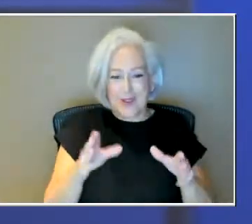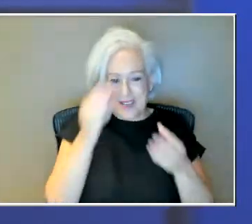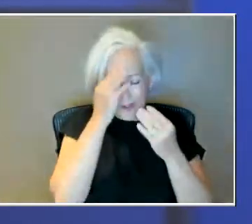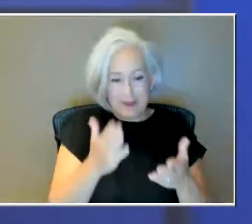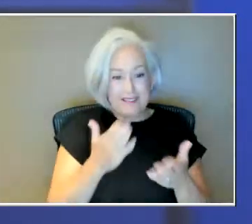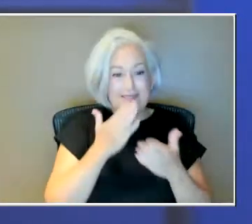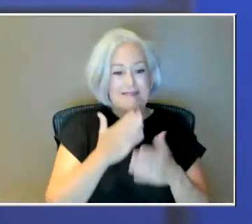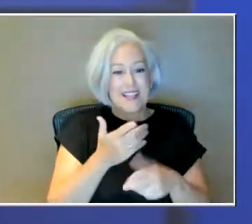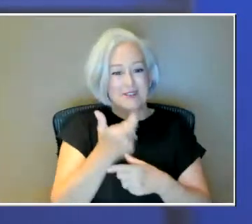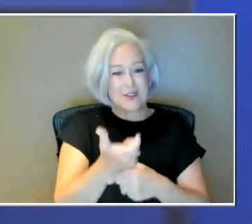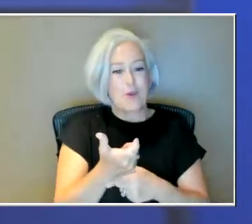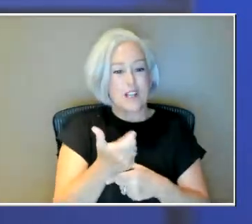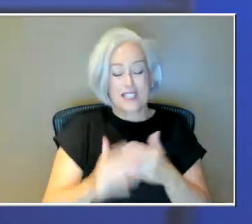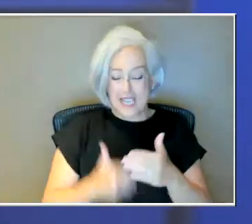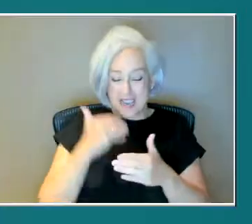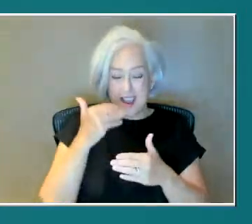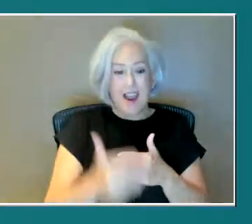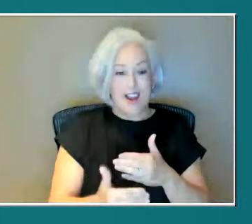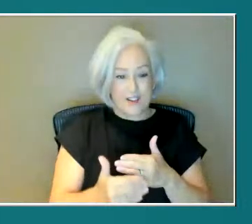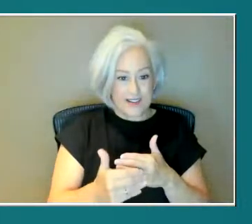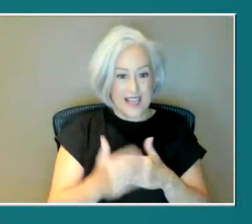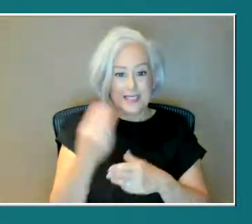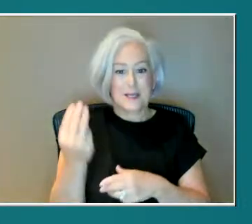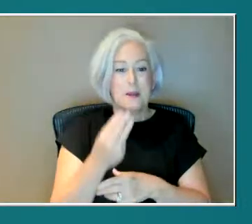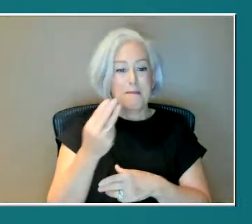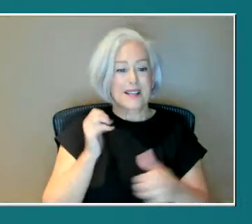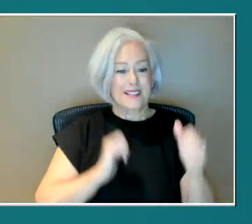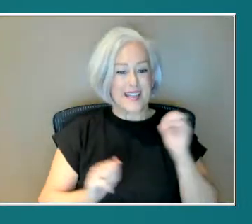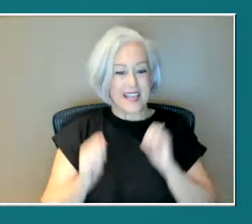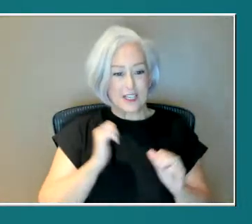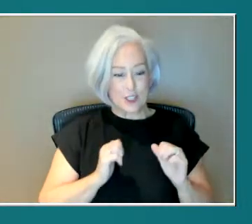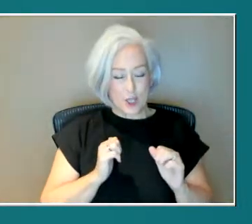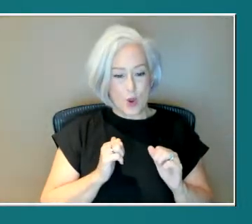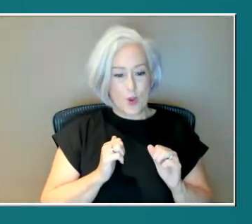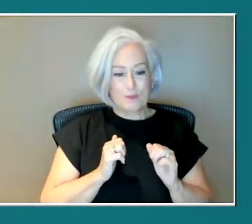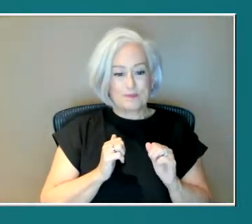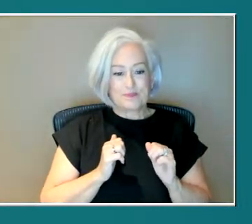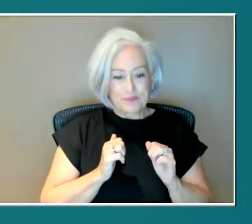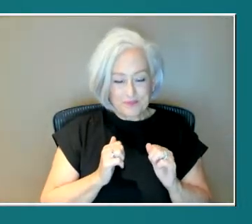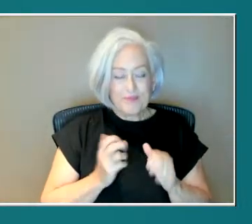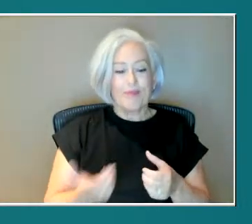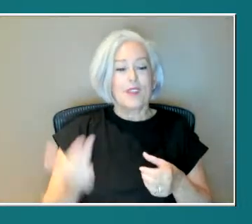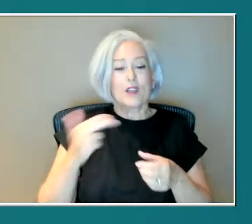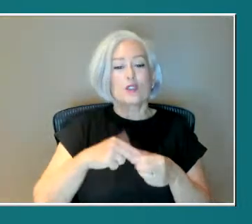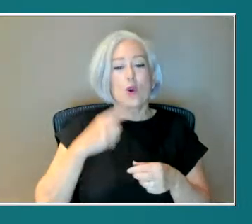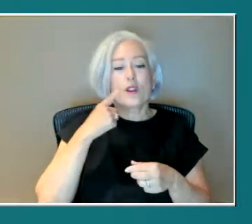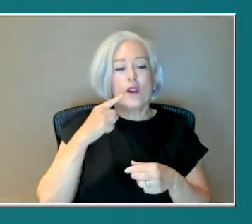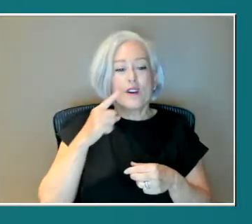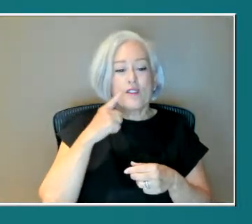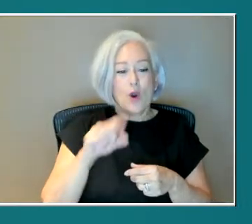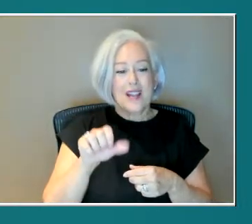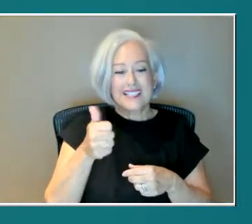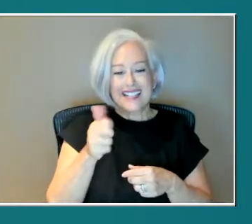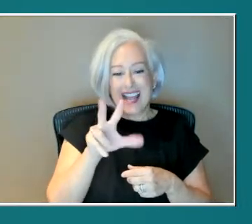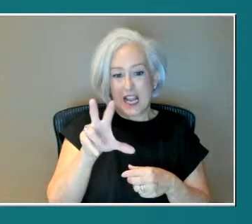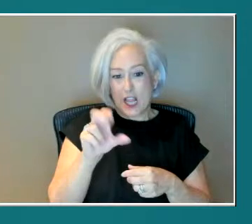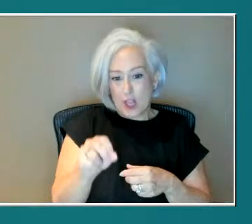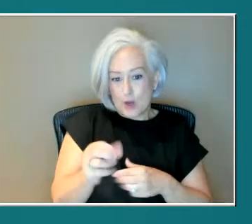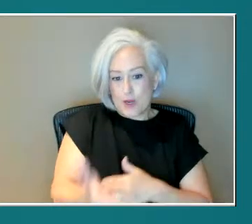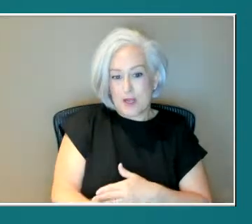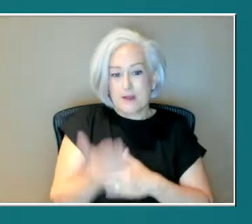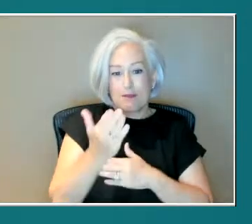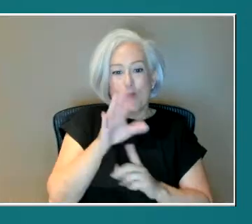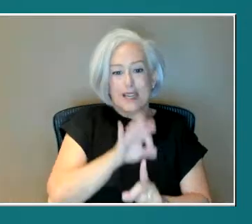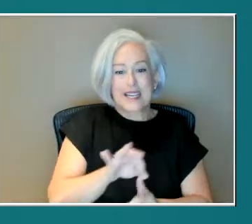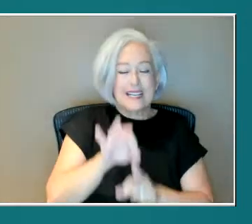next episode on Monday, we'll see you then, but also on Monday, join us for a 10:30 a.m. special presentation